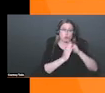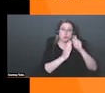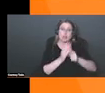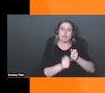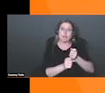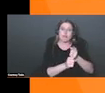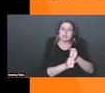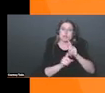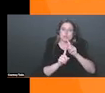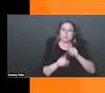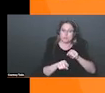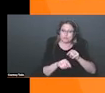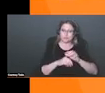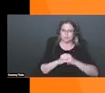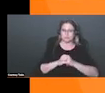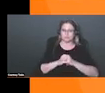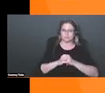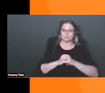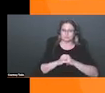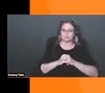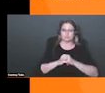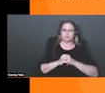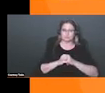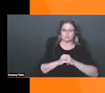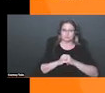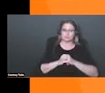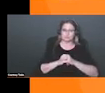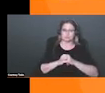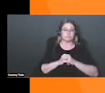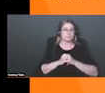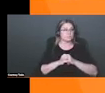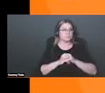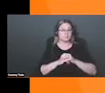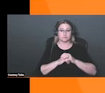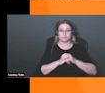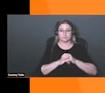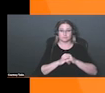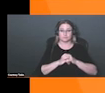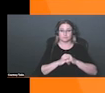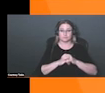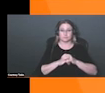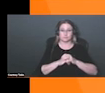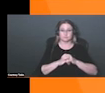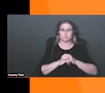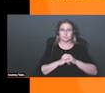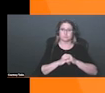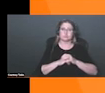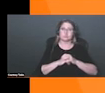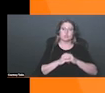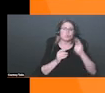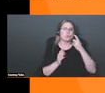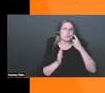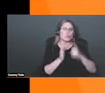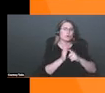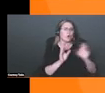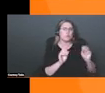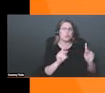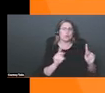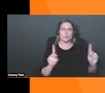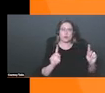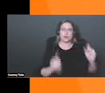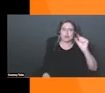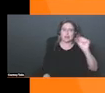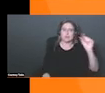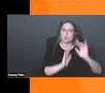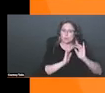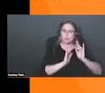report. These types of opportunities are typically on government websites,